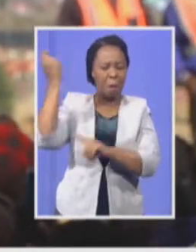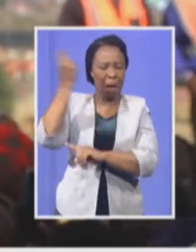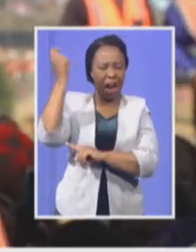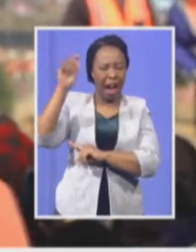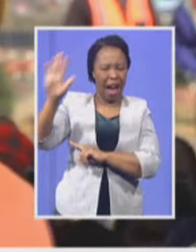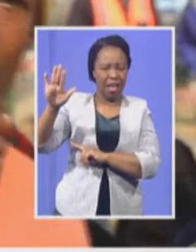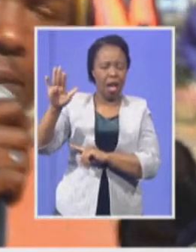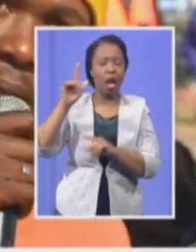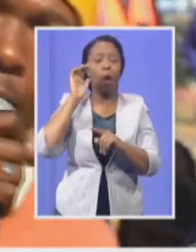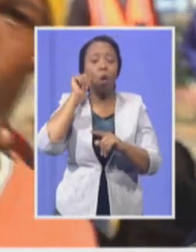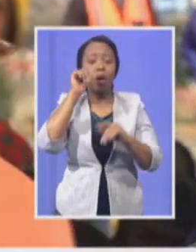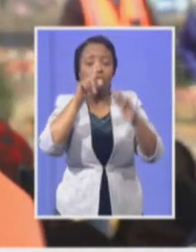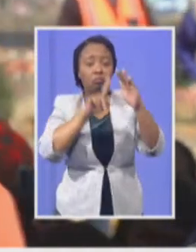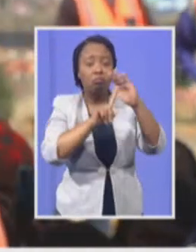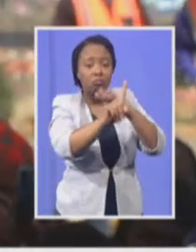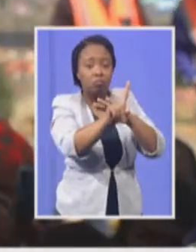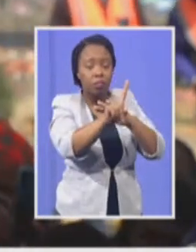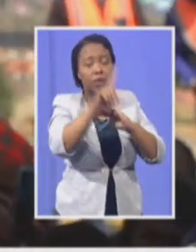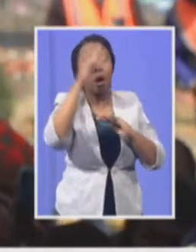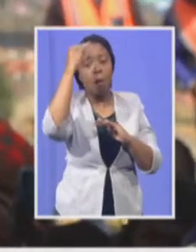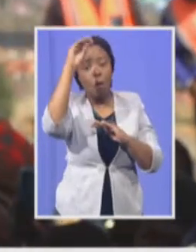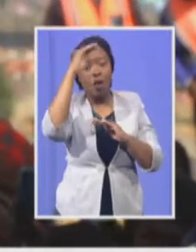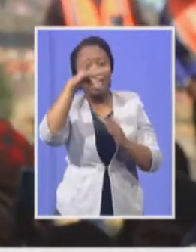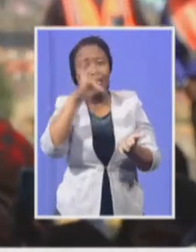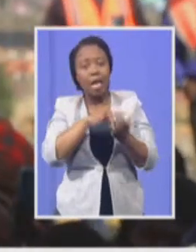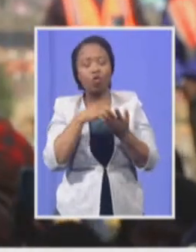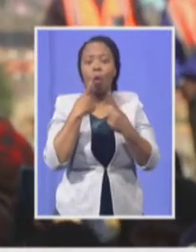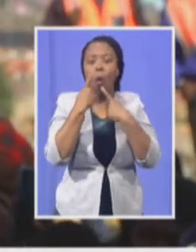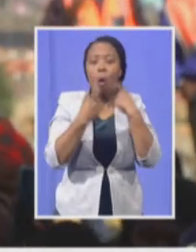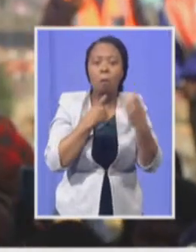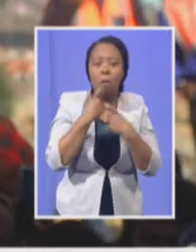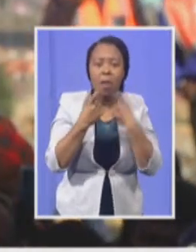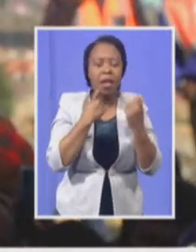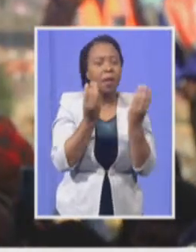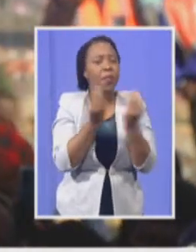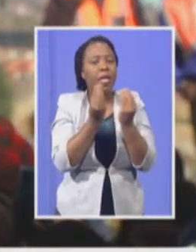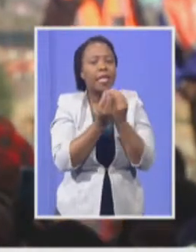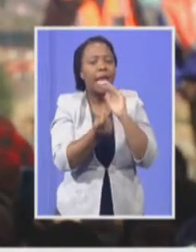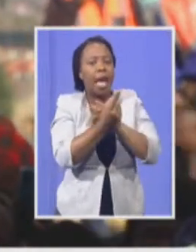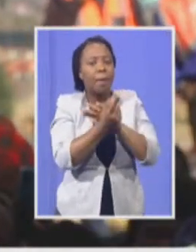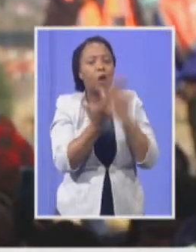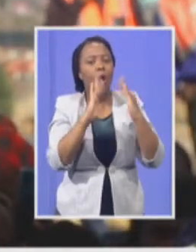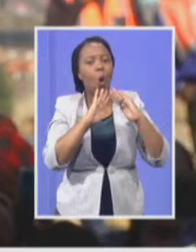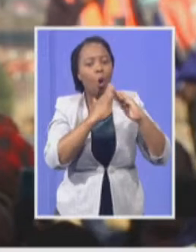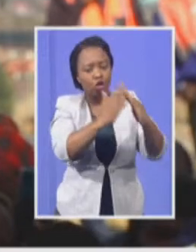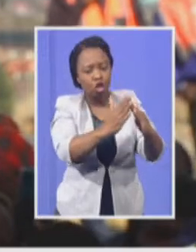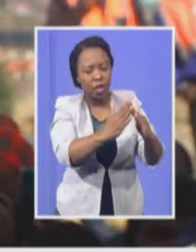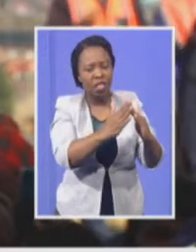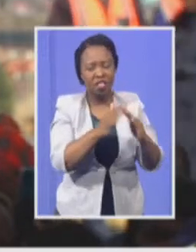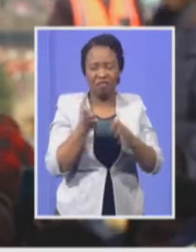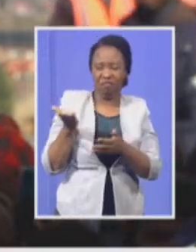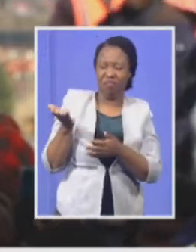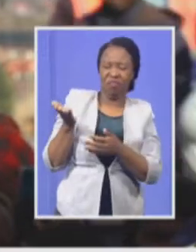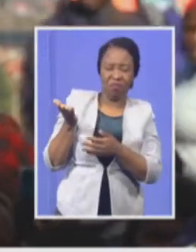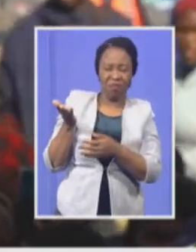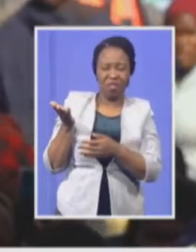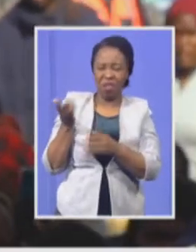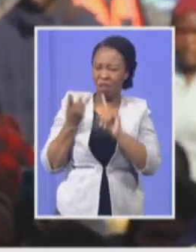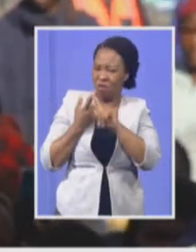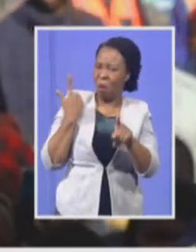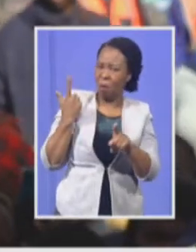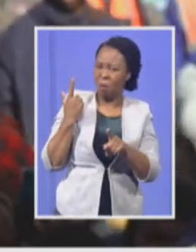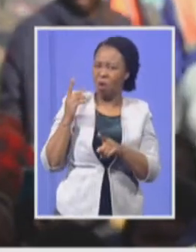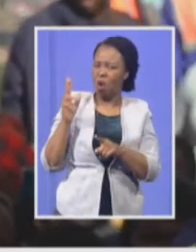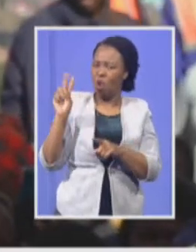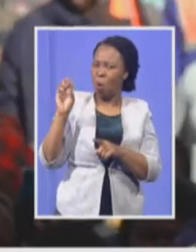to a police station, maybe you're complaining about some things ezenzekalayo ekhaya. Bazokujaja just because you're from Nomzamo